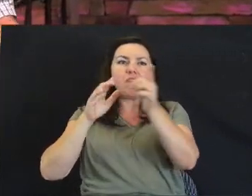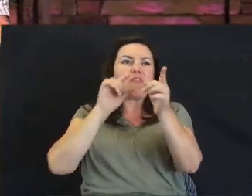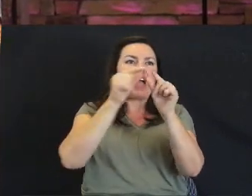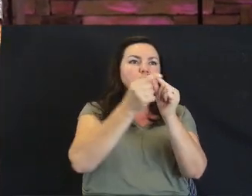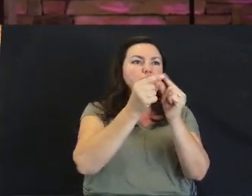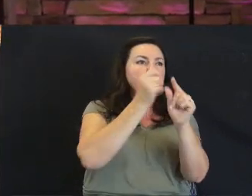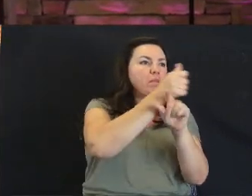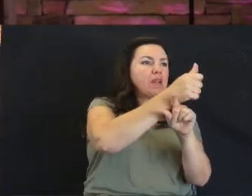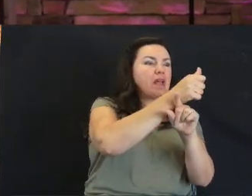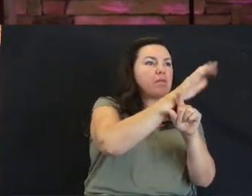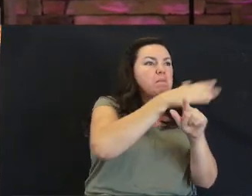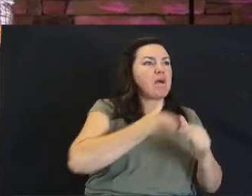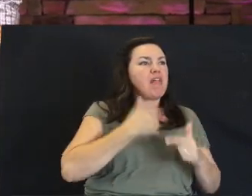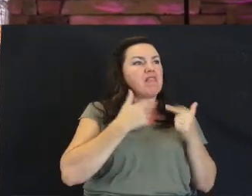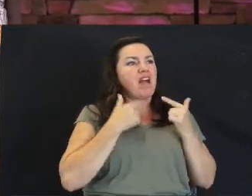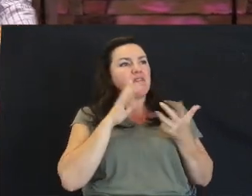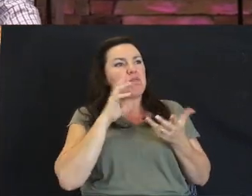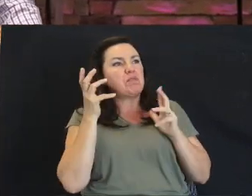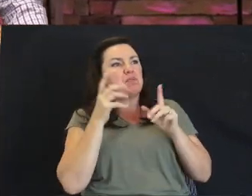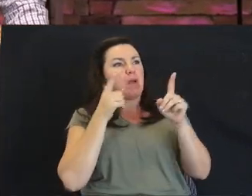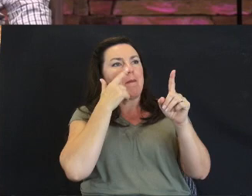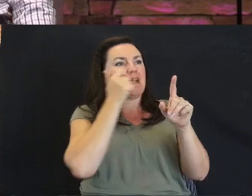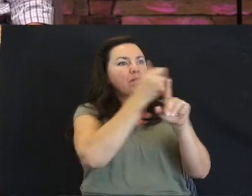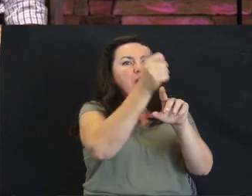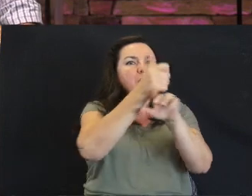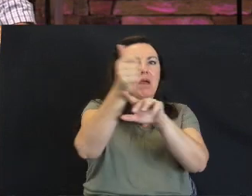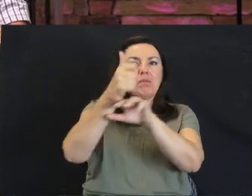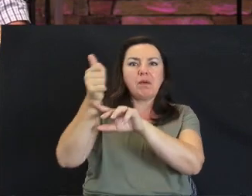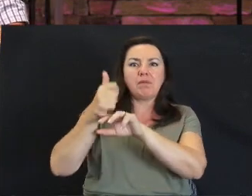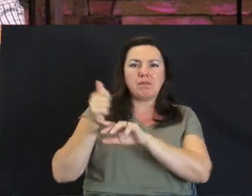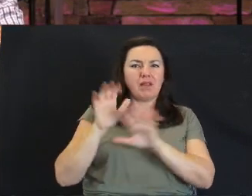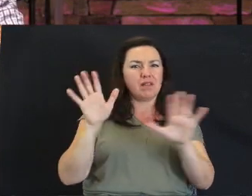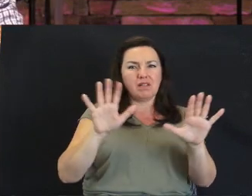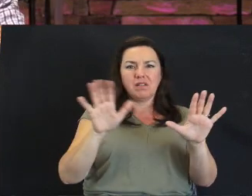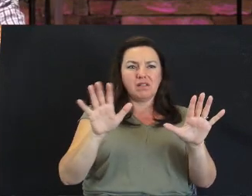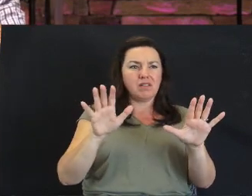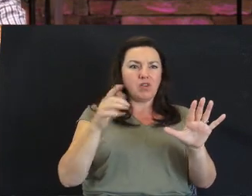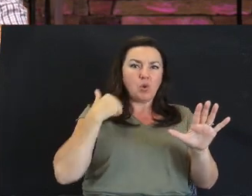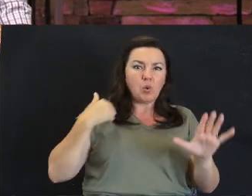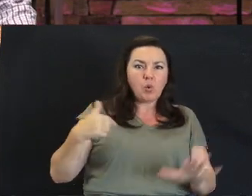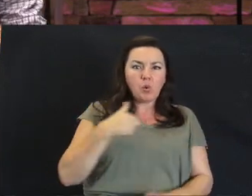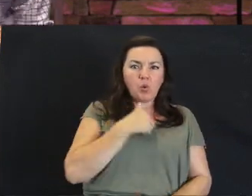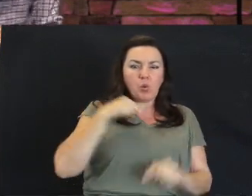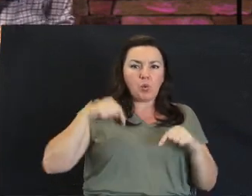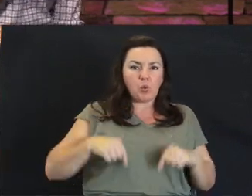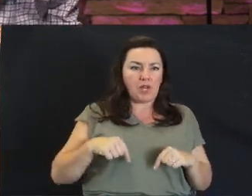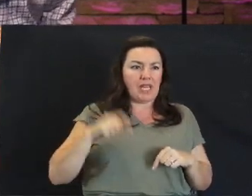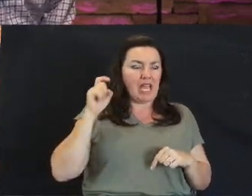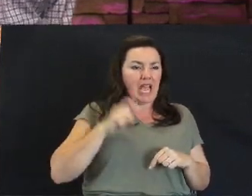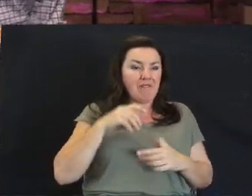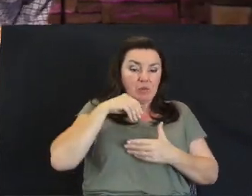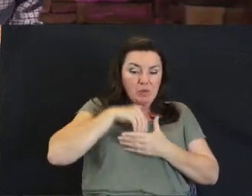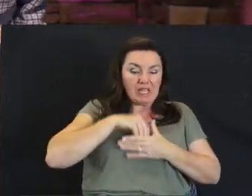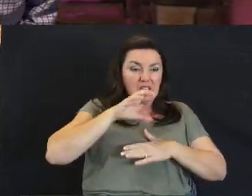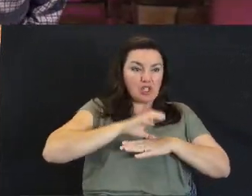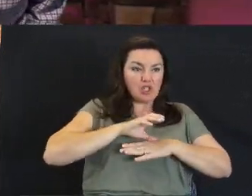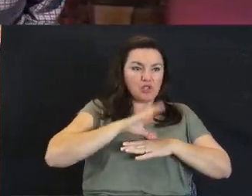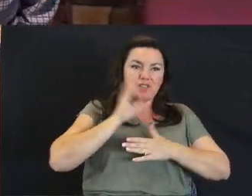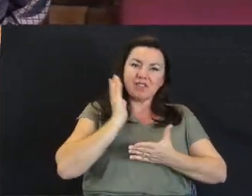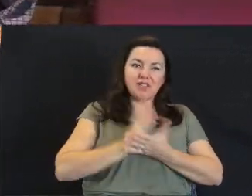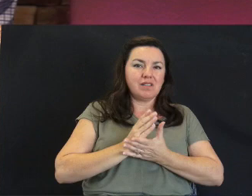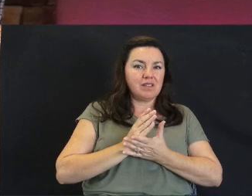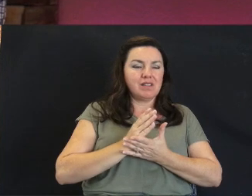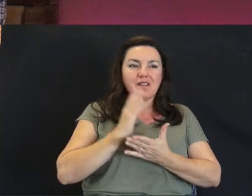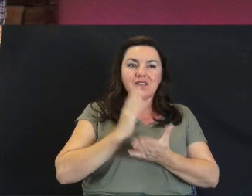here Is making my life miserable You can point your finger All you want But folks We have to In the church Stop playing